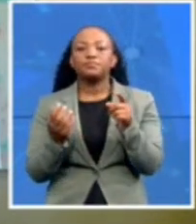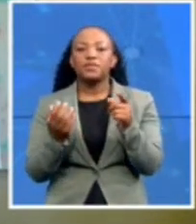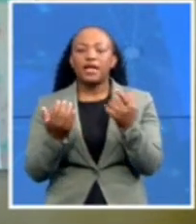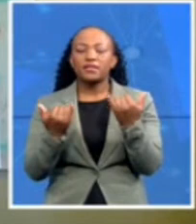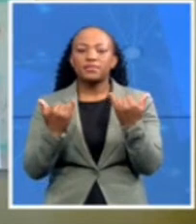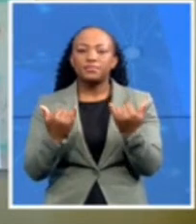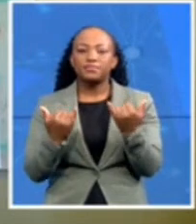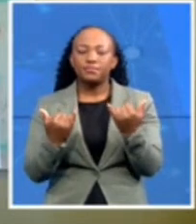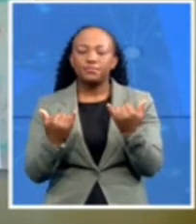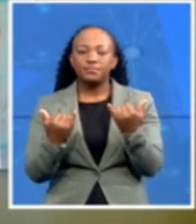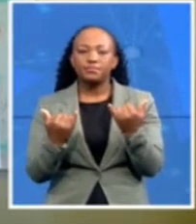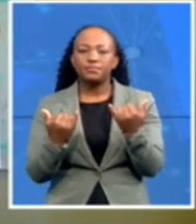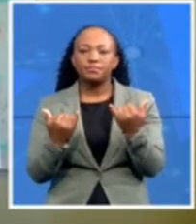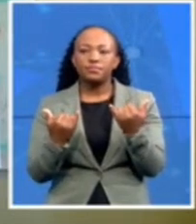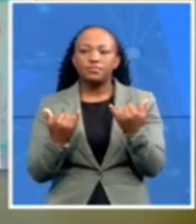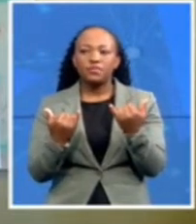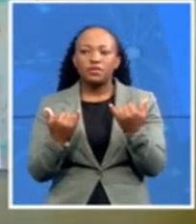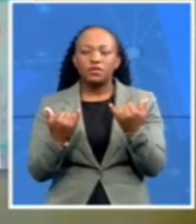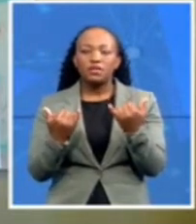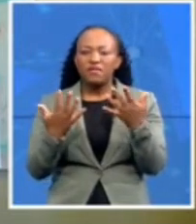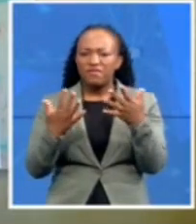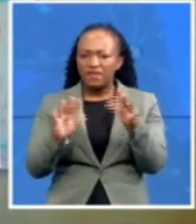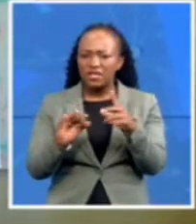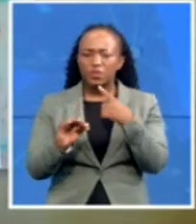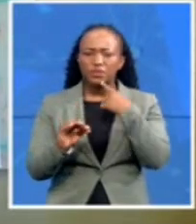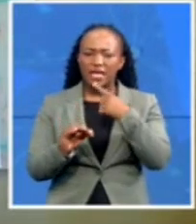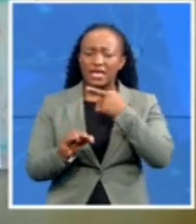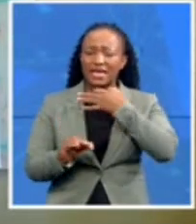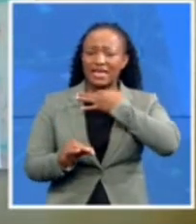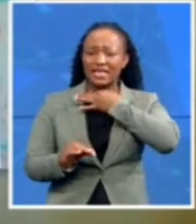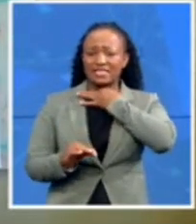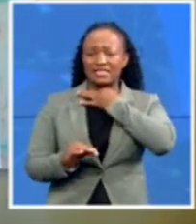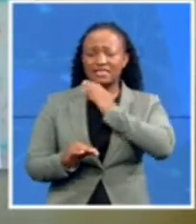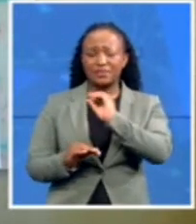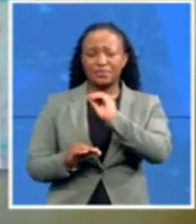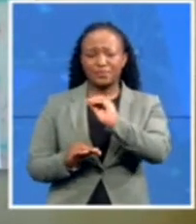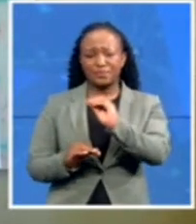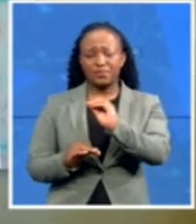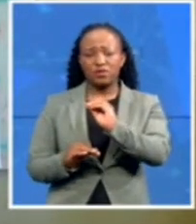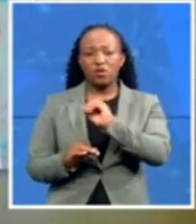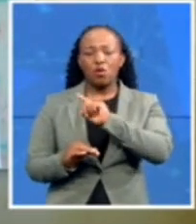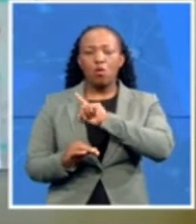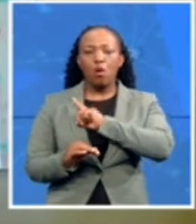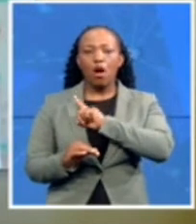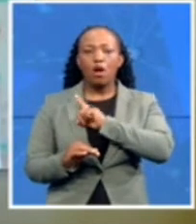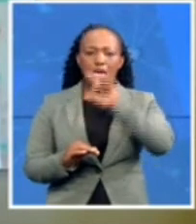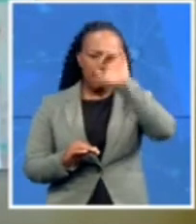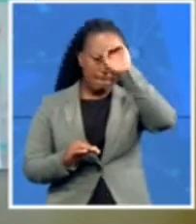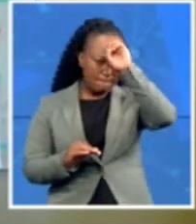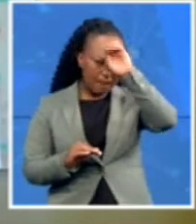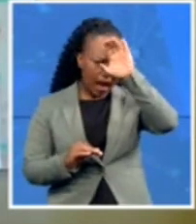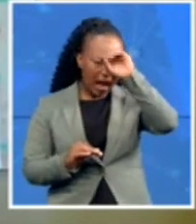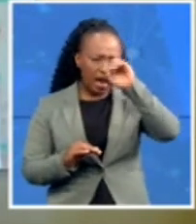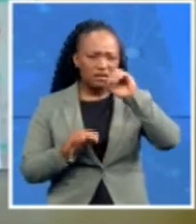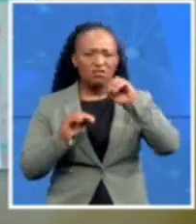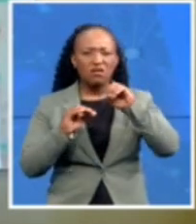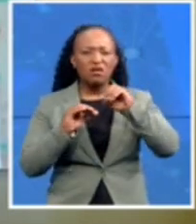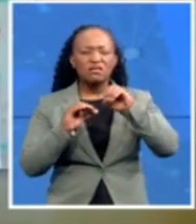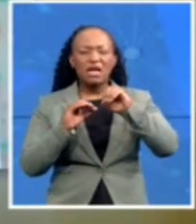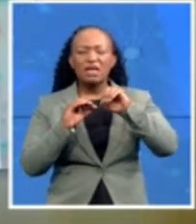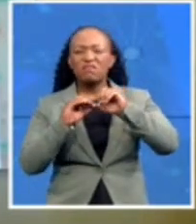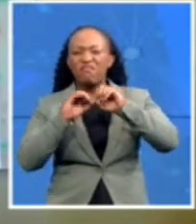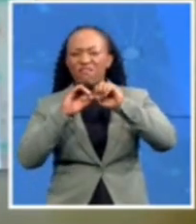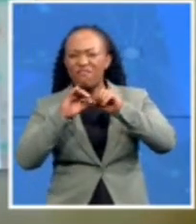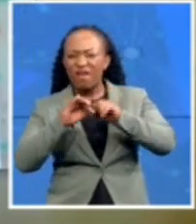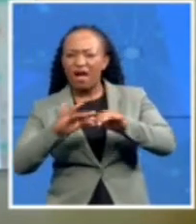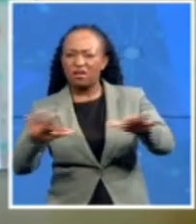they run the risk because of flooding the mines. So those are some of the things that we are looking into to see how best